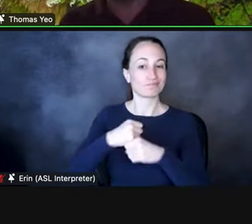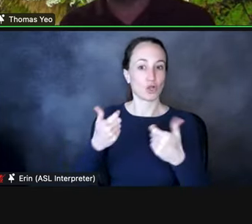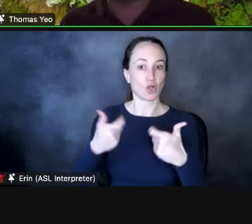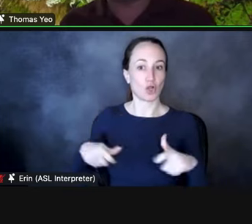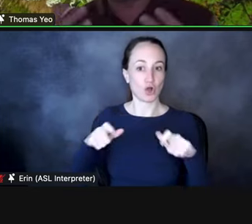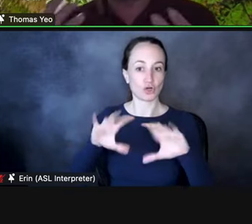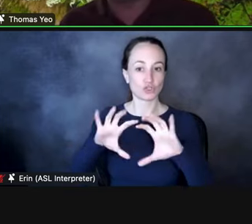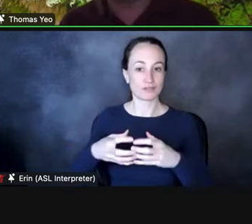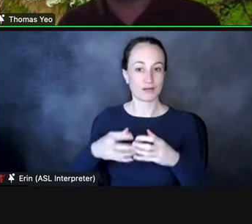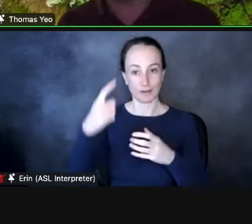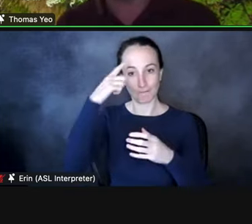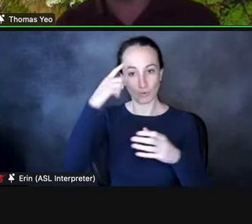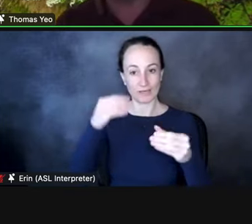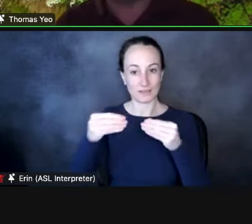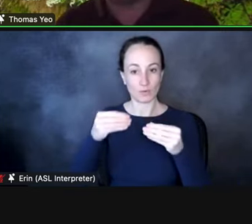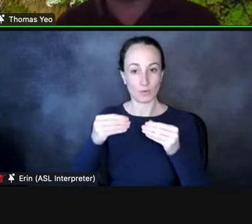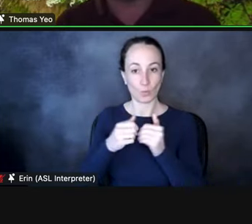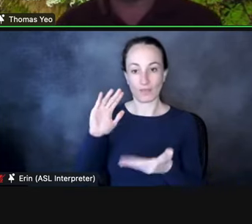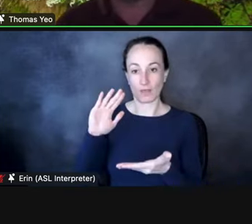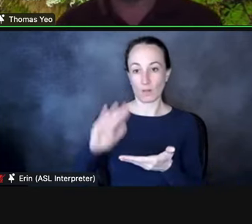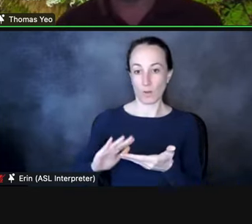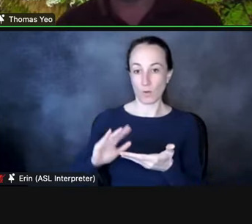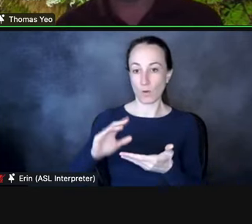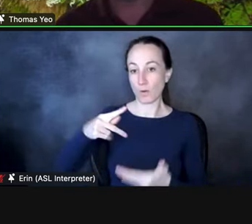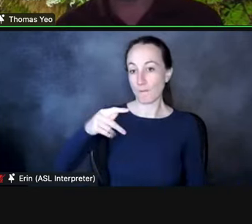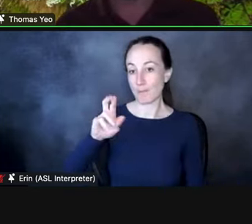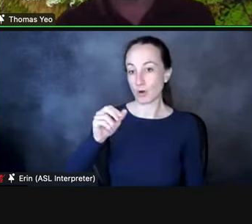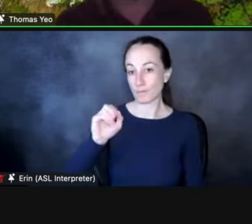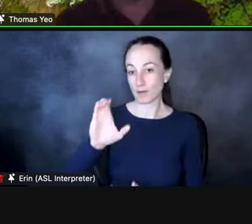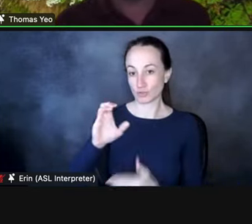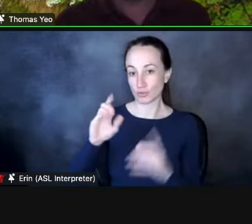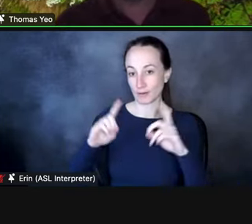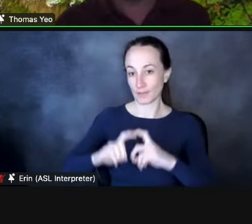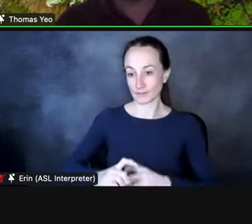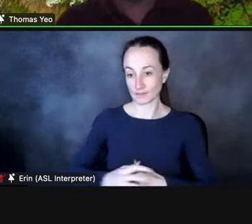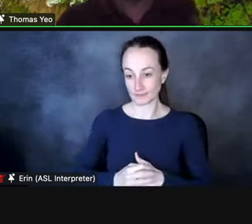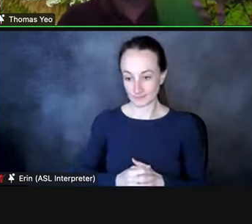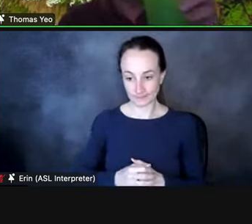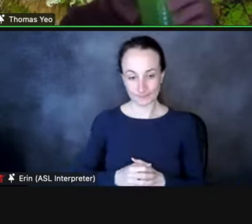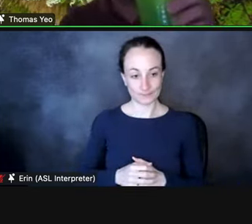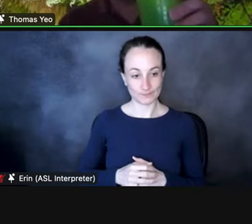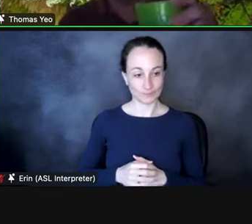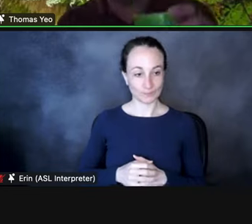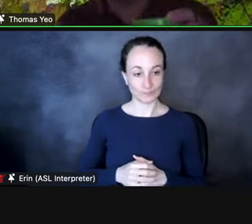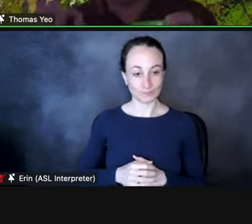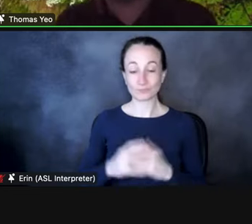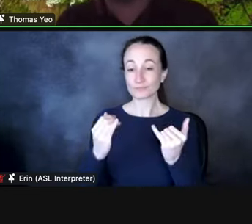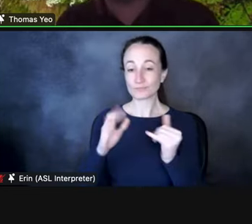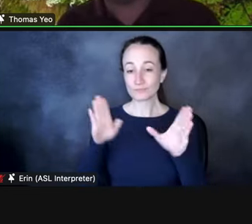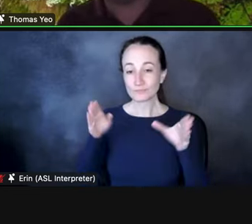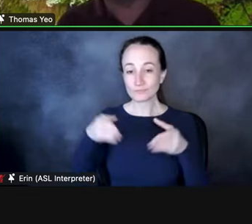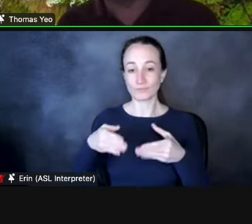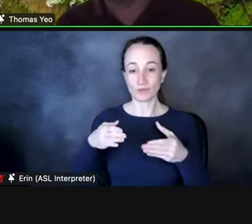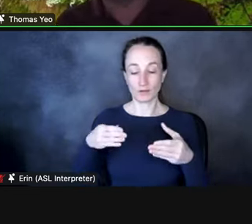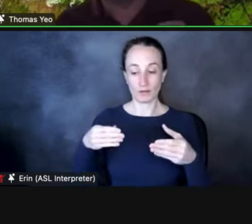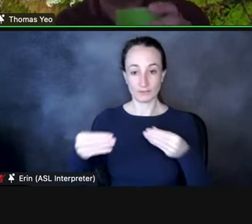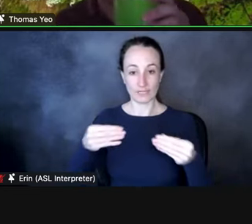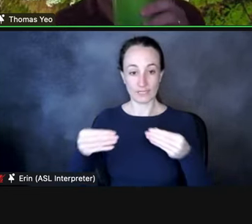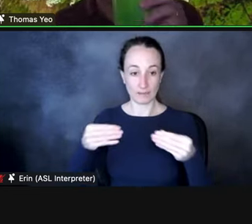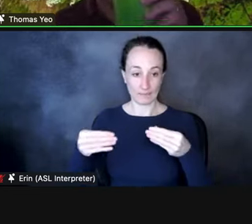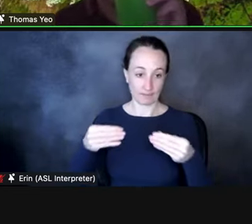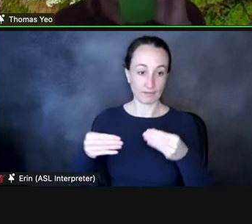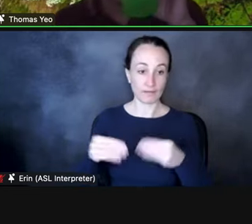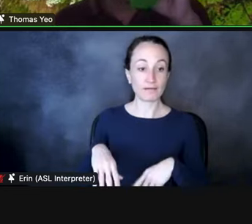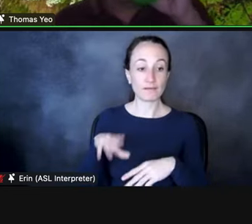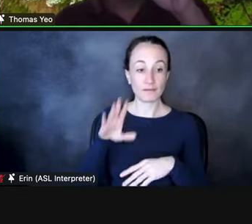with relatively low parametric complexity. We will focus on the dynamic mean field model proposed